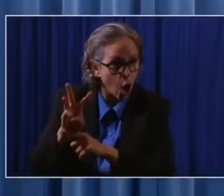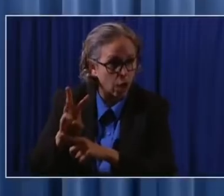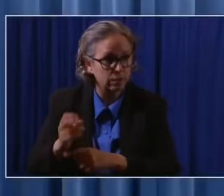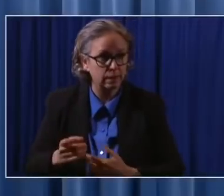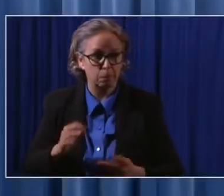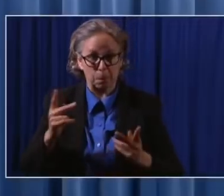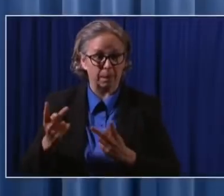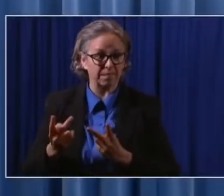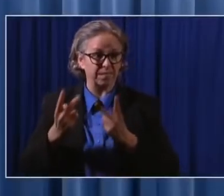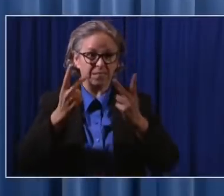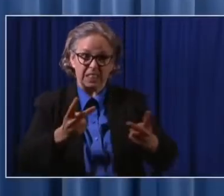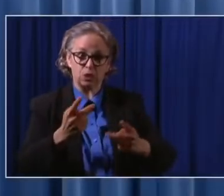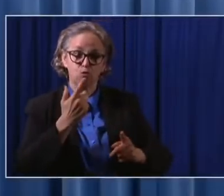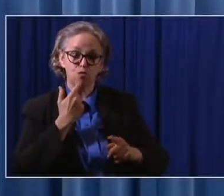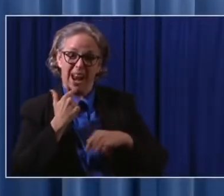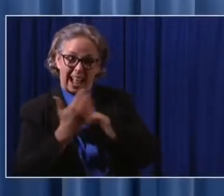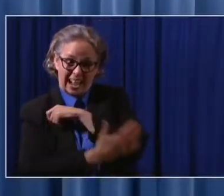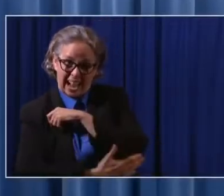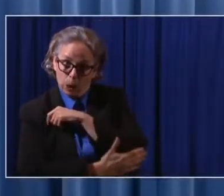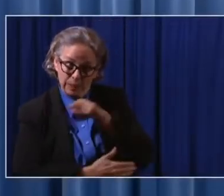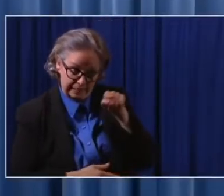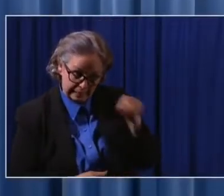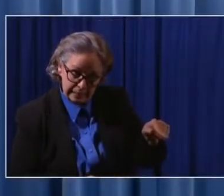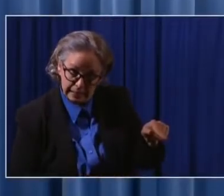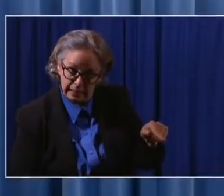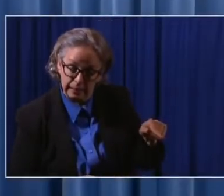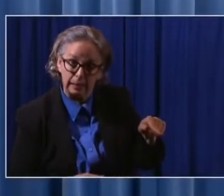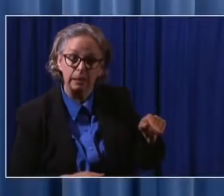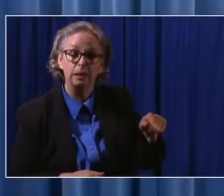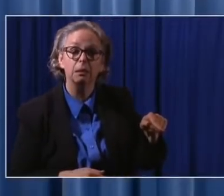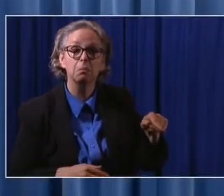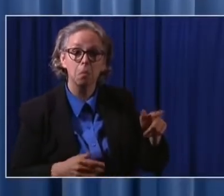and they come out of a county that is not red or purple,